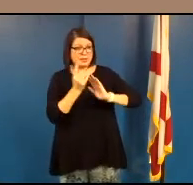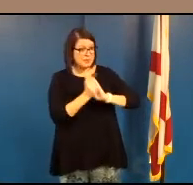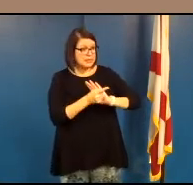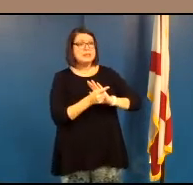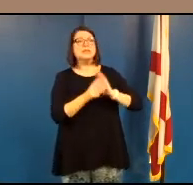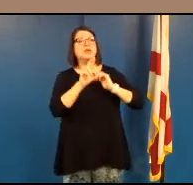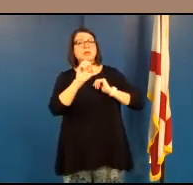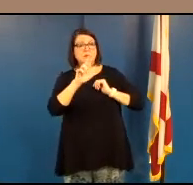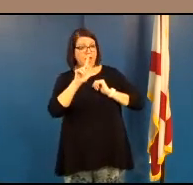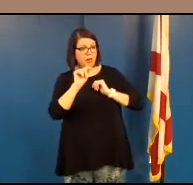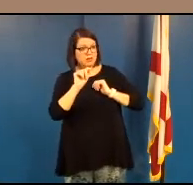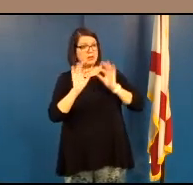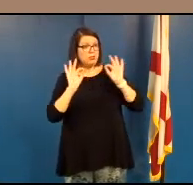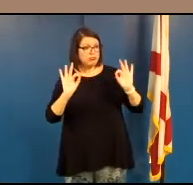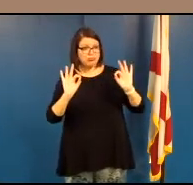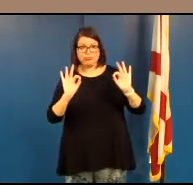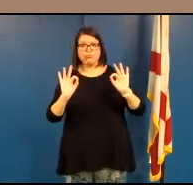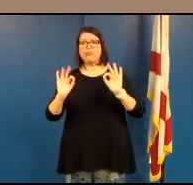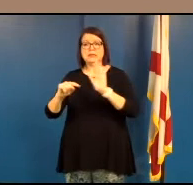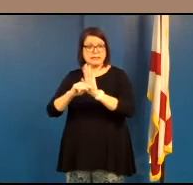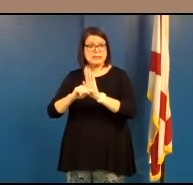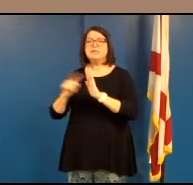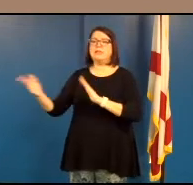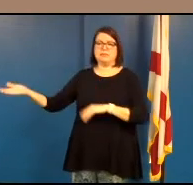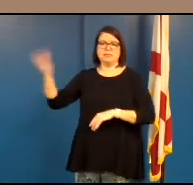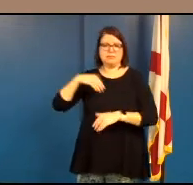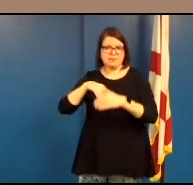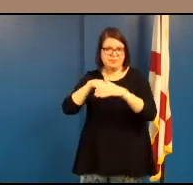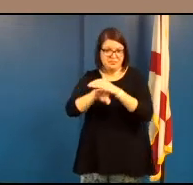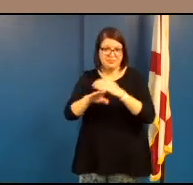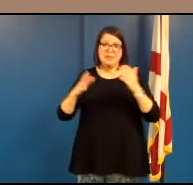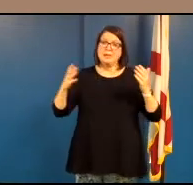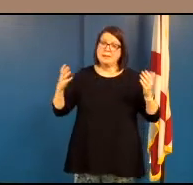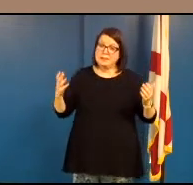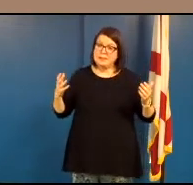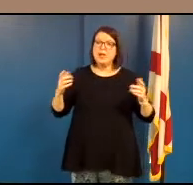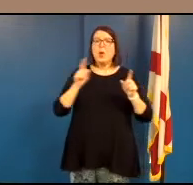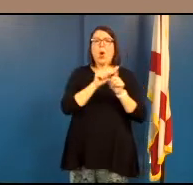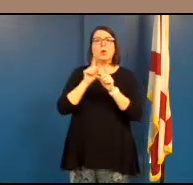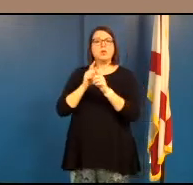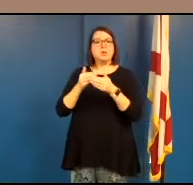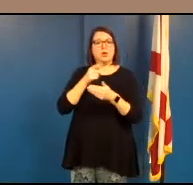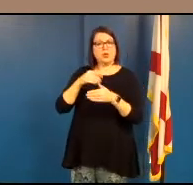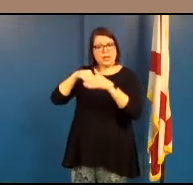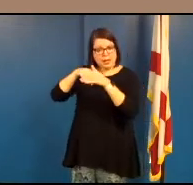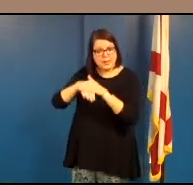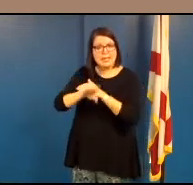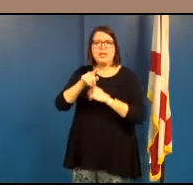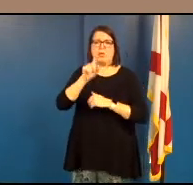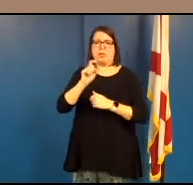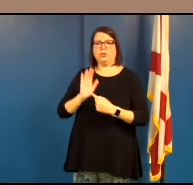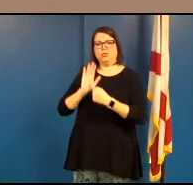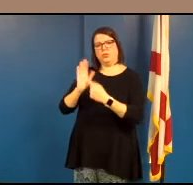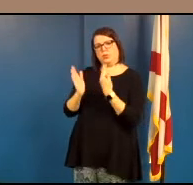fly-ins won't be authorized. And then additionally, to enter the Capitol, you have to show that you actually have a meeting with a representative or a